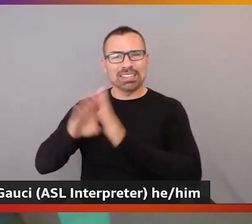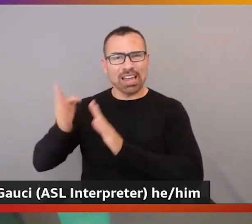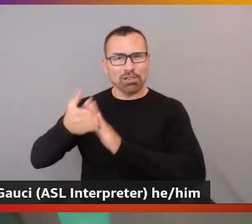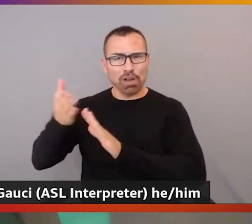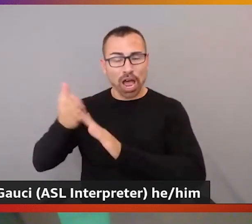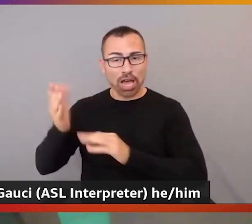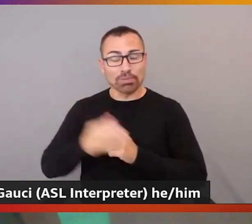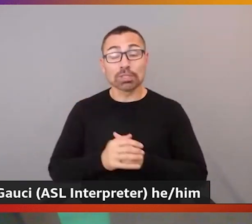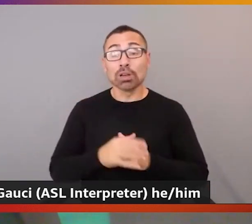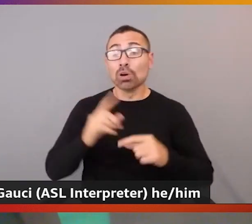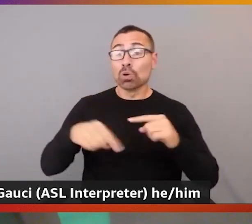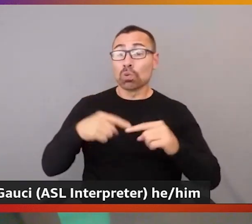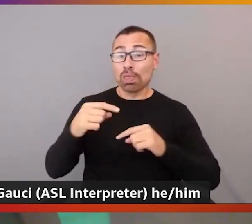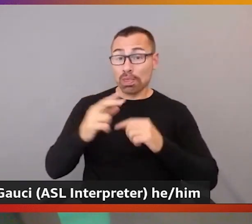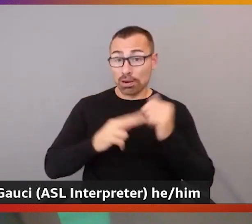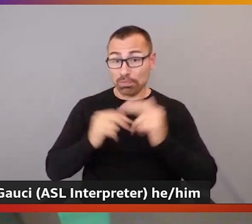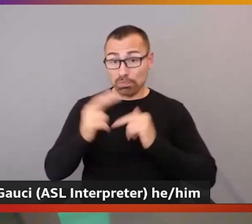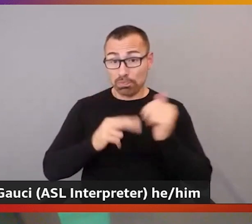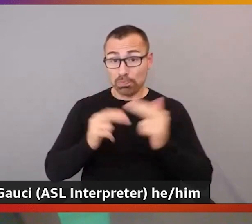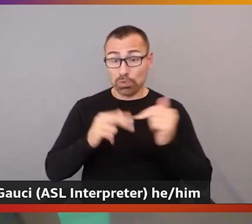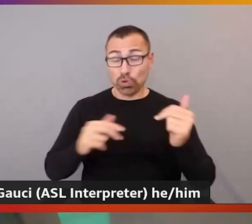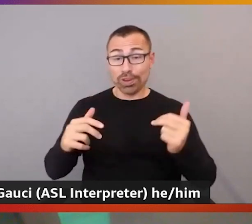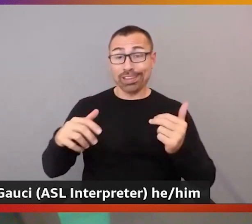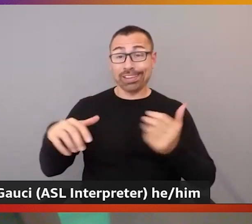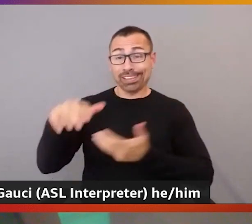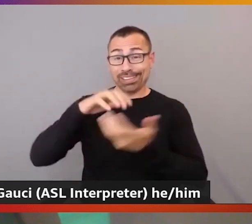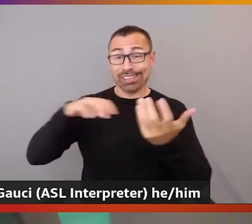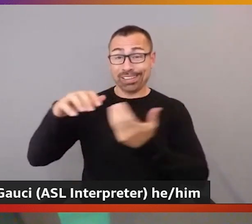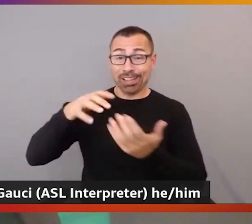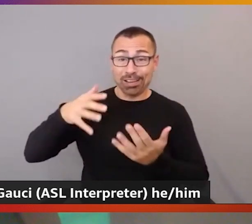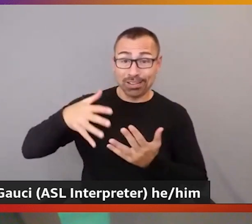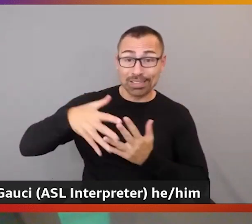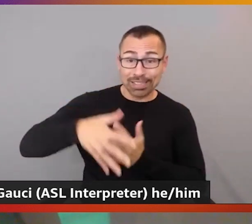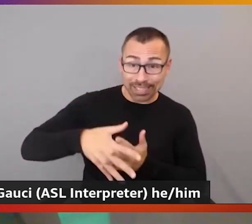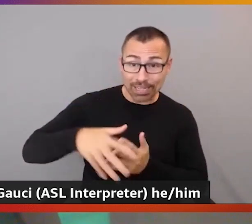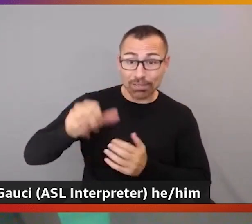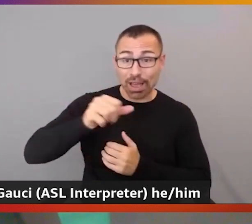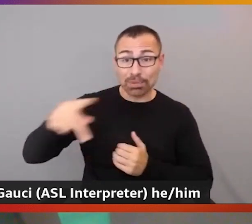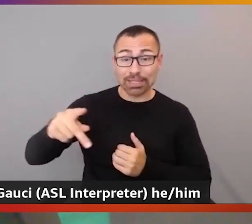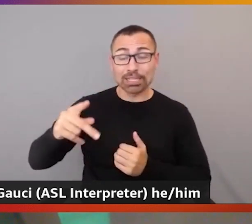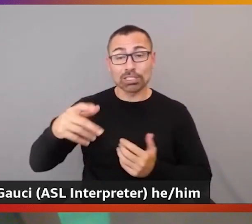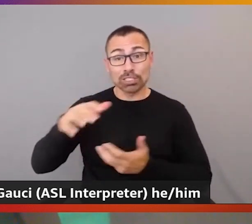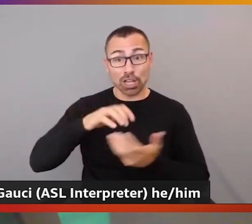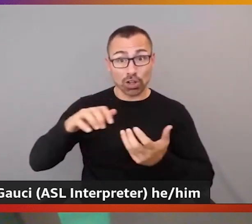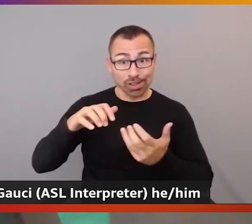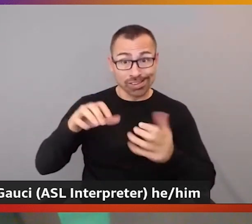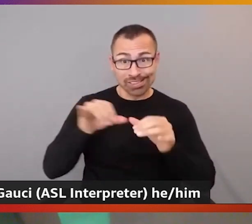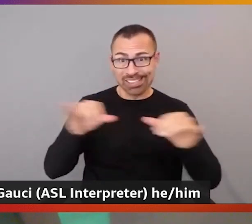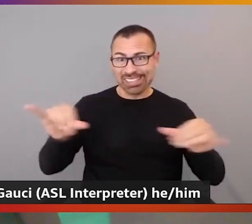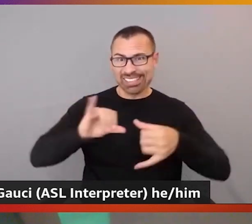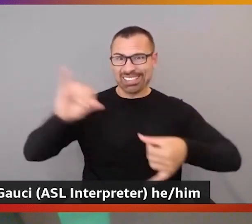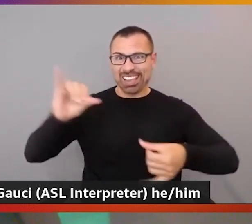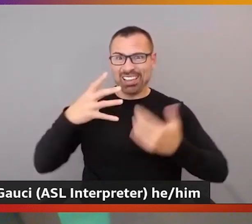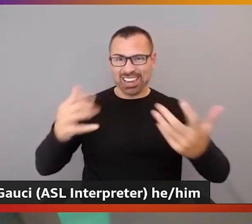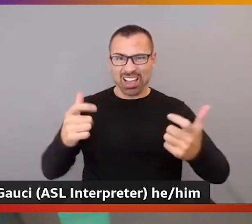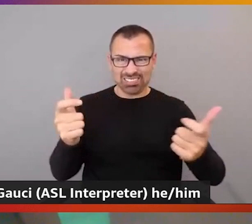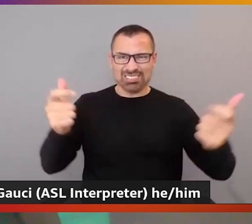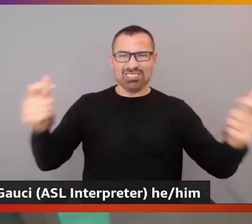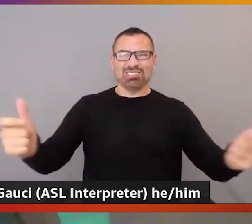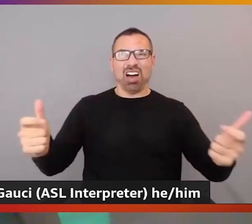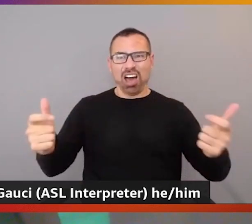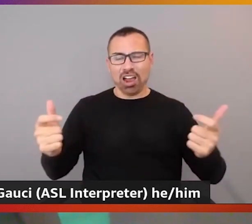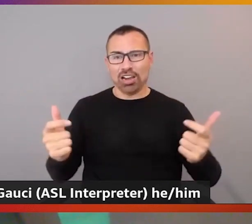native applications at cloud scale, you're now operating on large and fast growing volumes of data, right? Your data sets